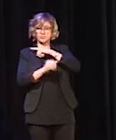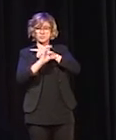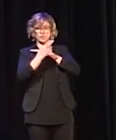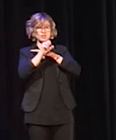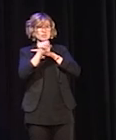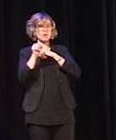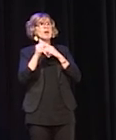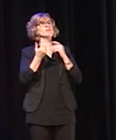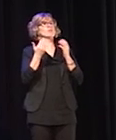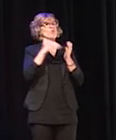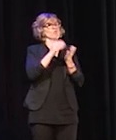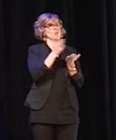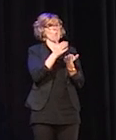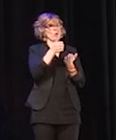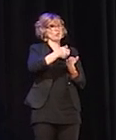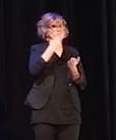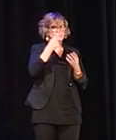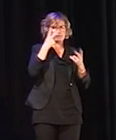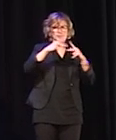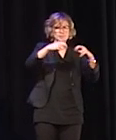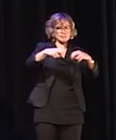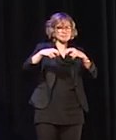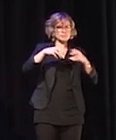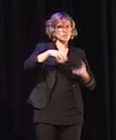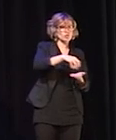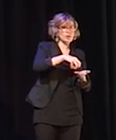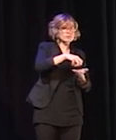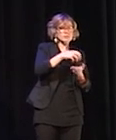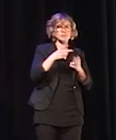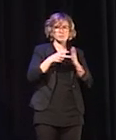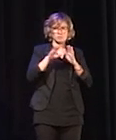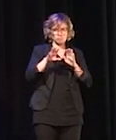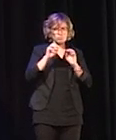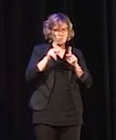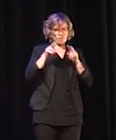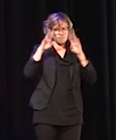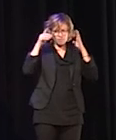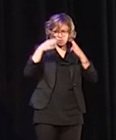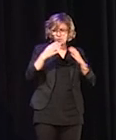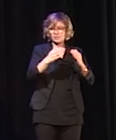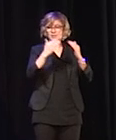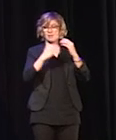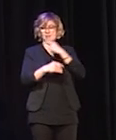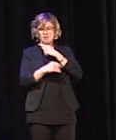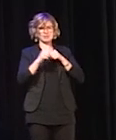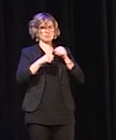people concentrated there playing chess, so you reorient yourself there. Boat for focus, and then the bike for the